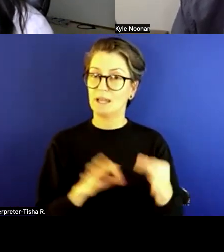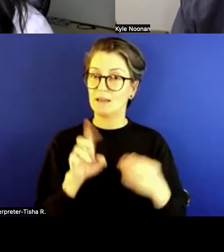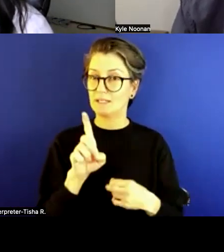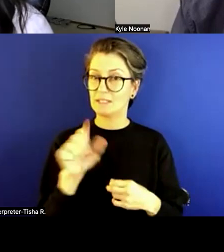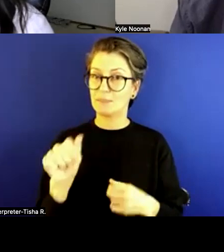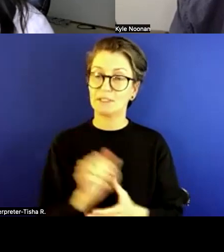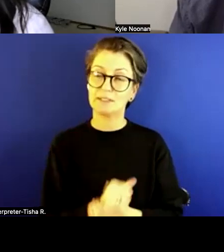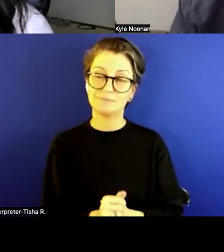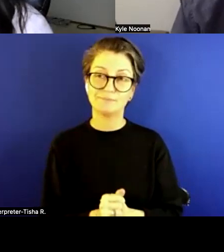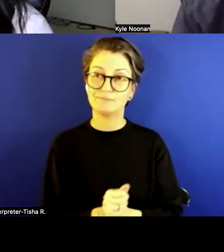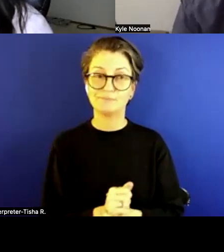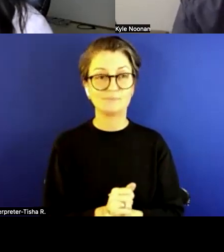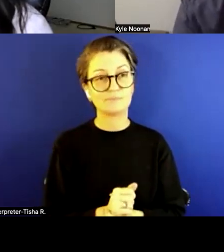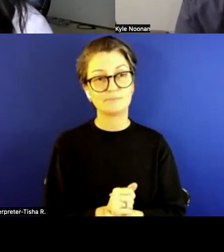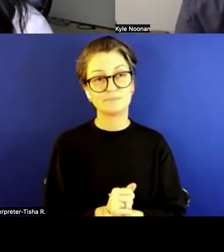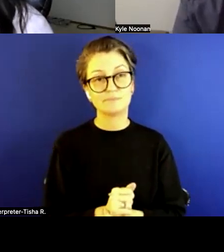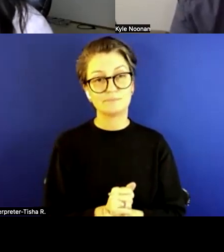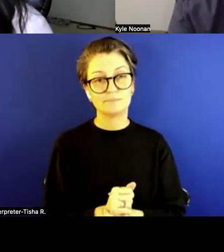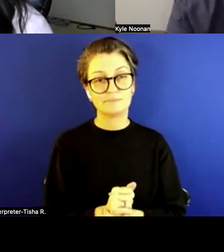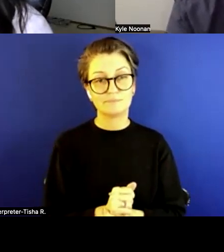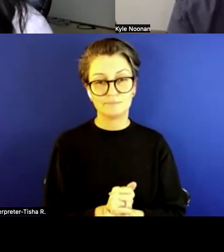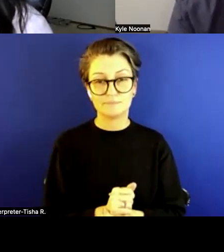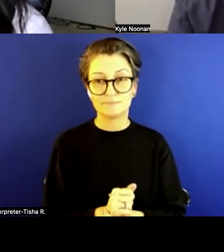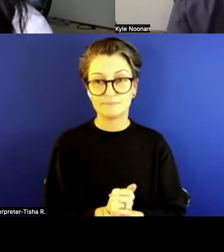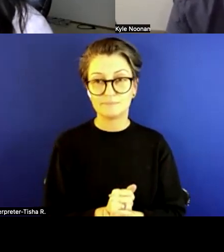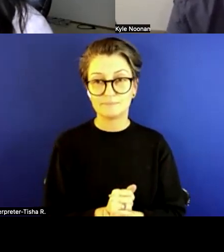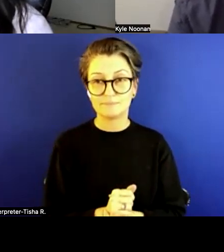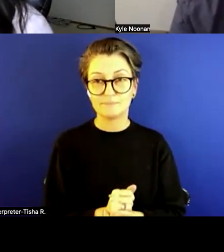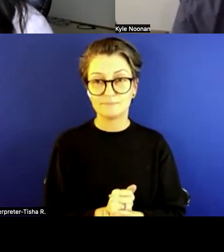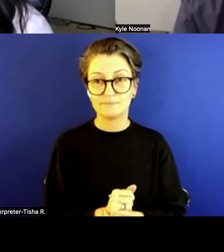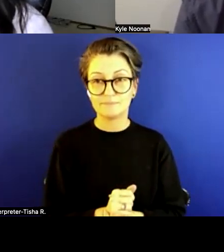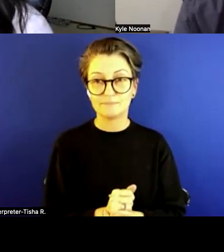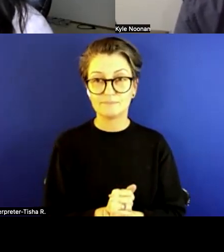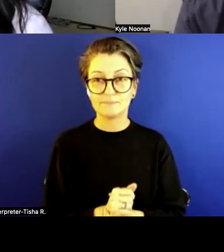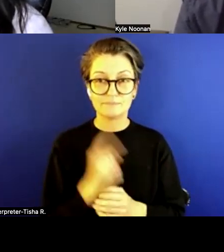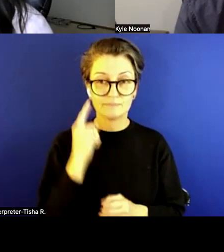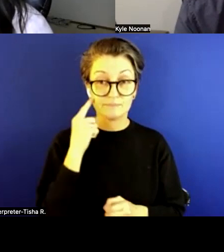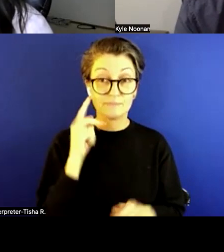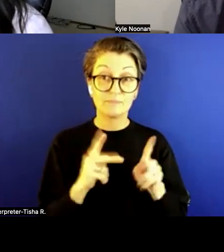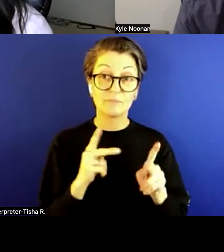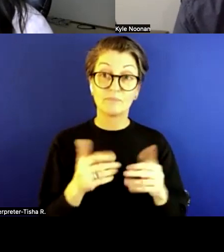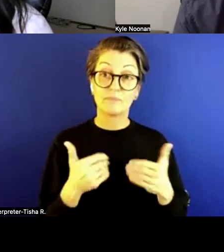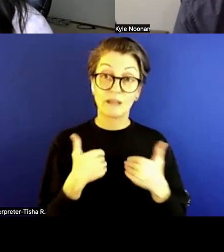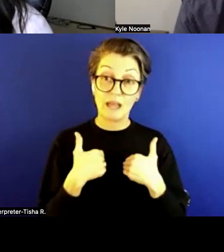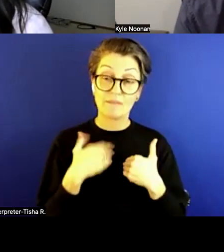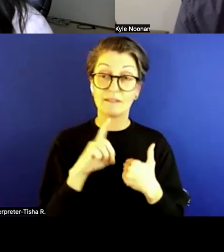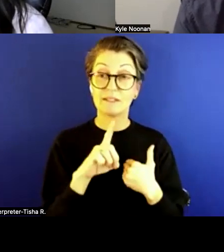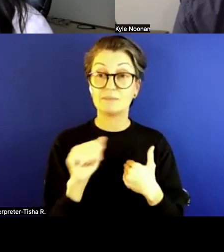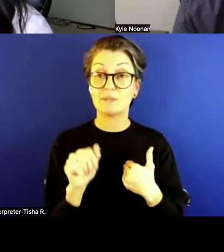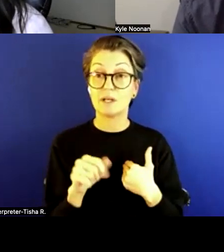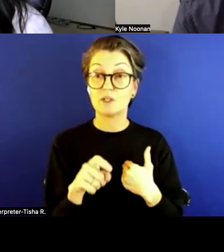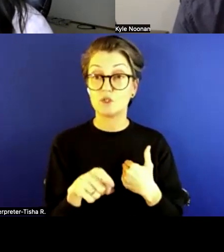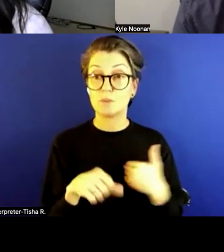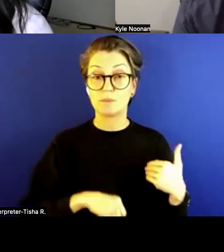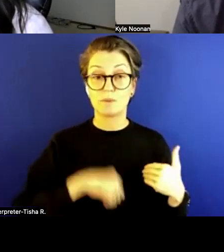but yeah, I think we should, those with disabilities should be proud of who